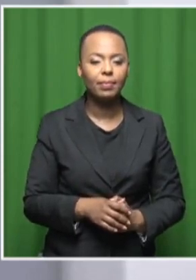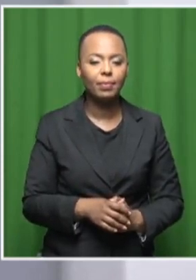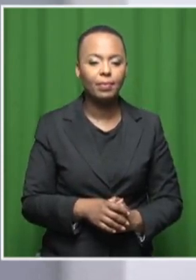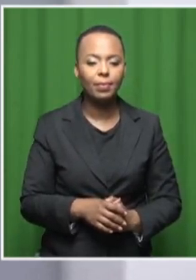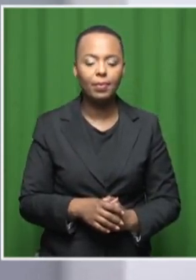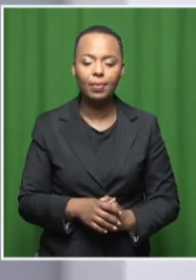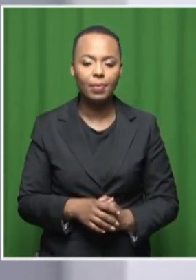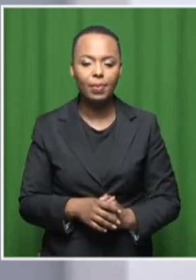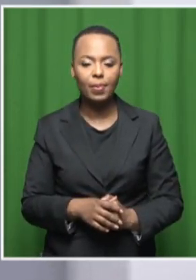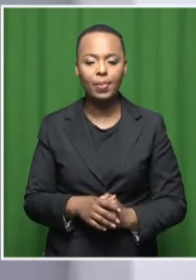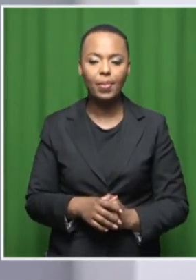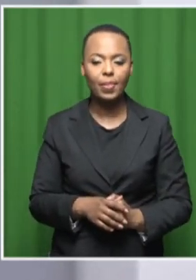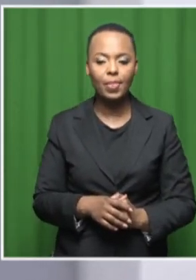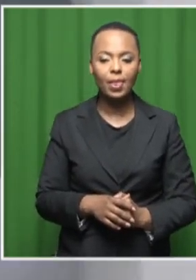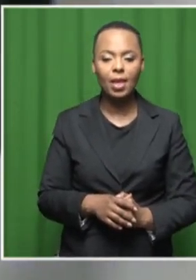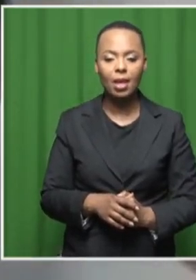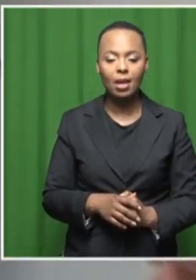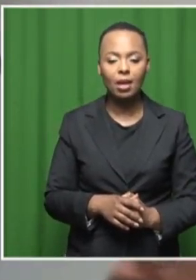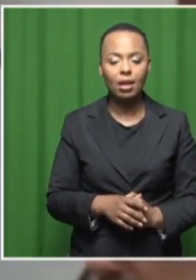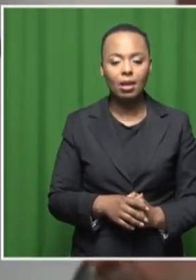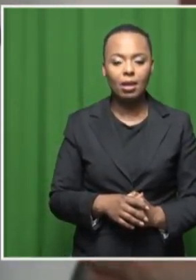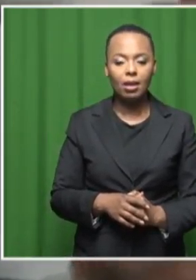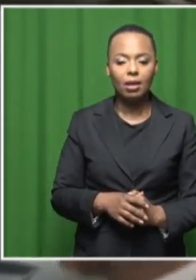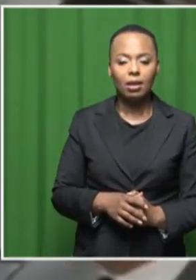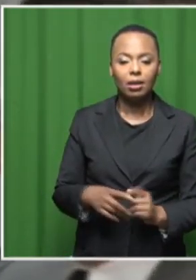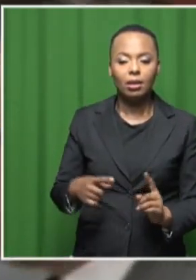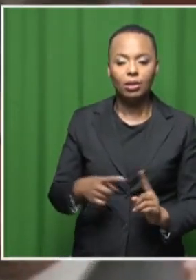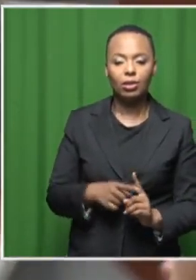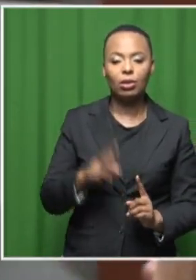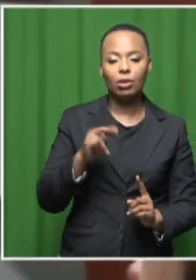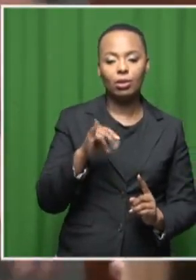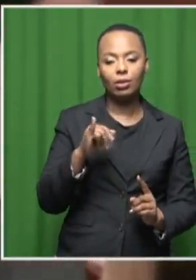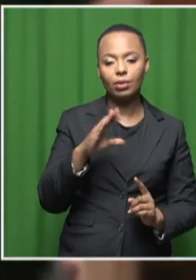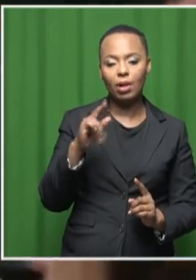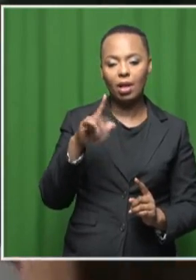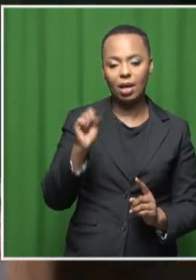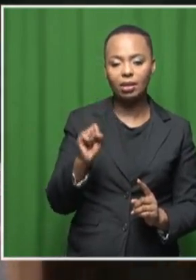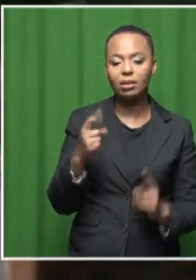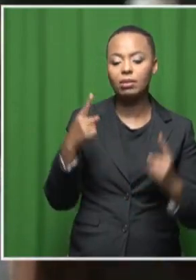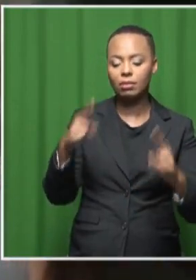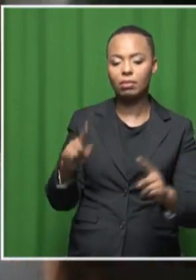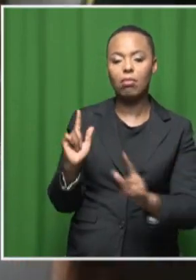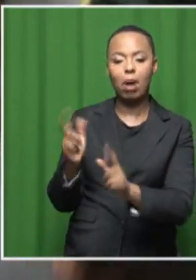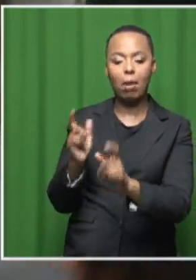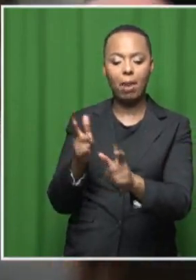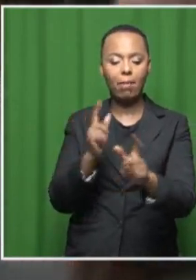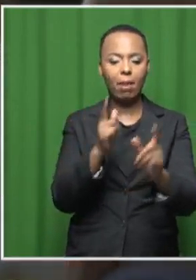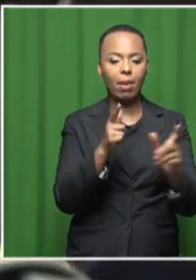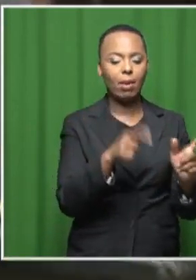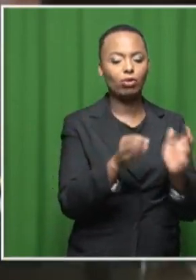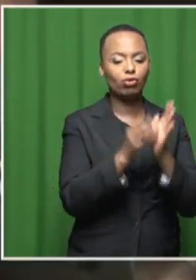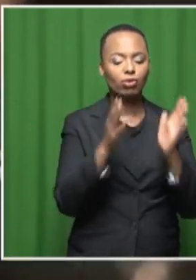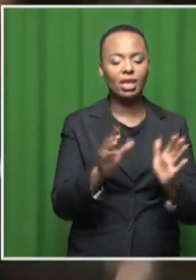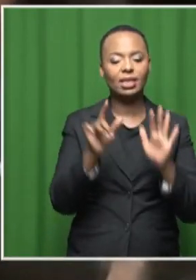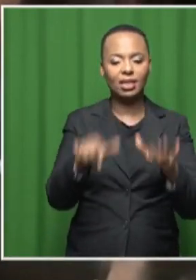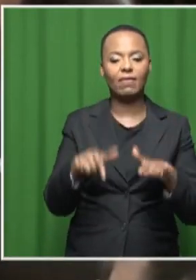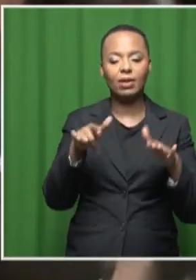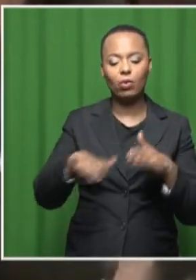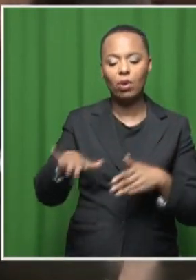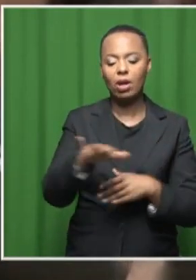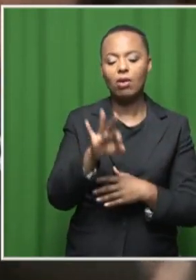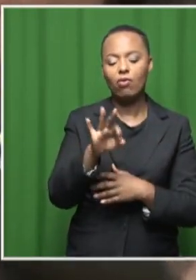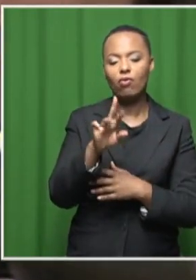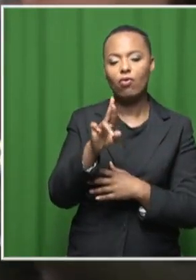I am broken. Nikolas Cruz, who murdered 17 students and staff with a semi-automatic rifle at a Florida high